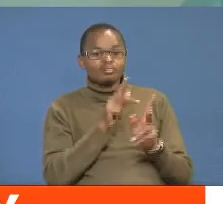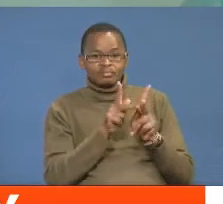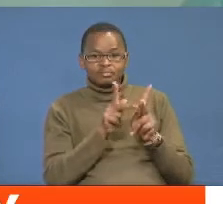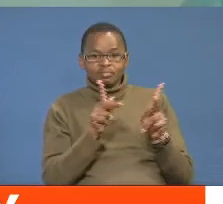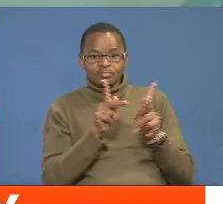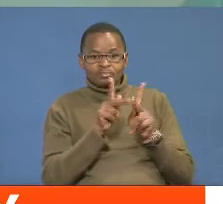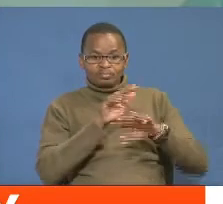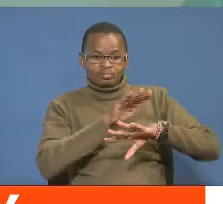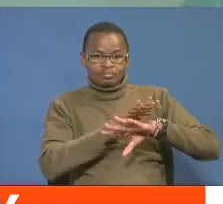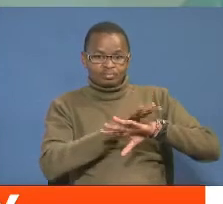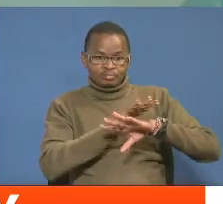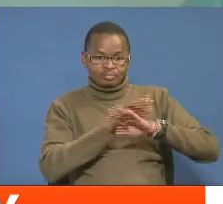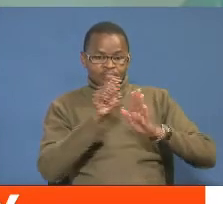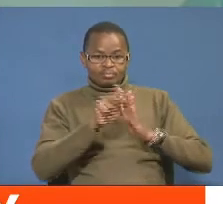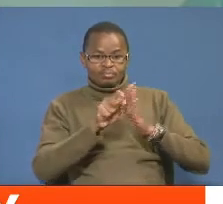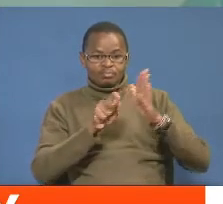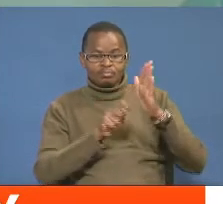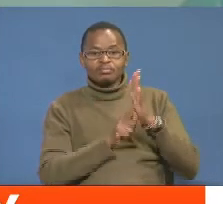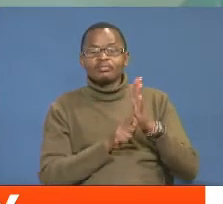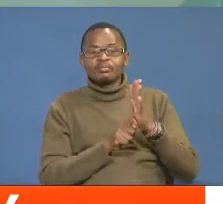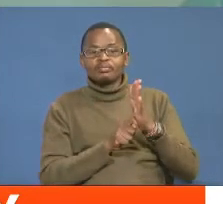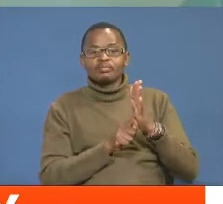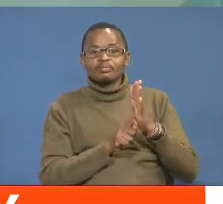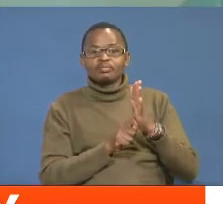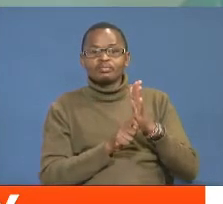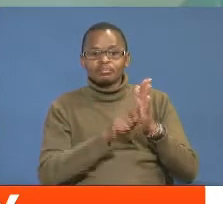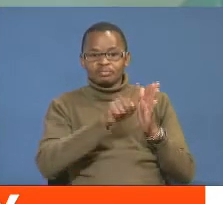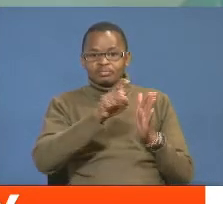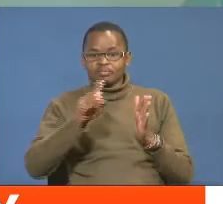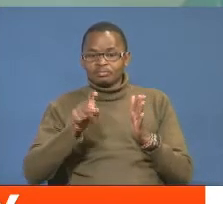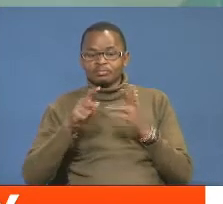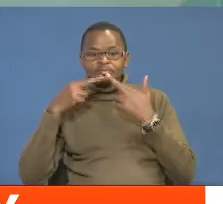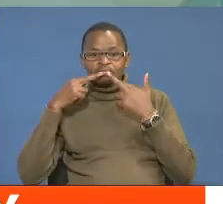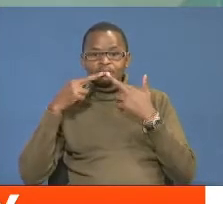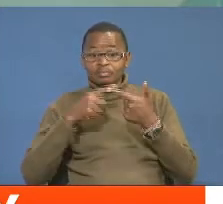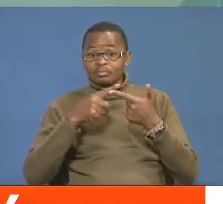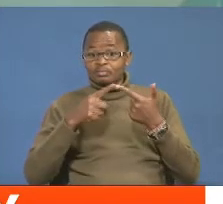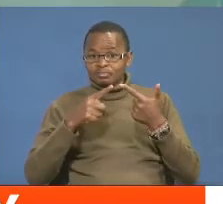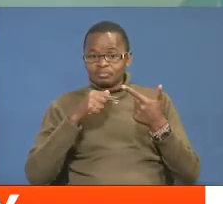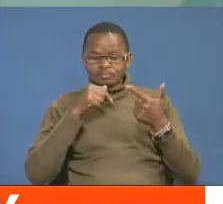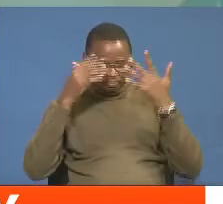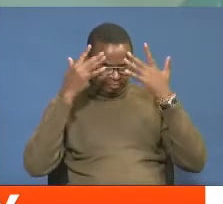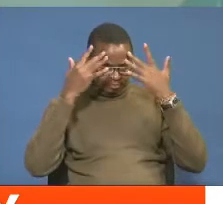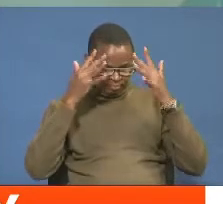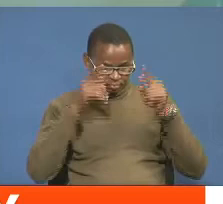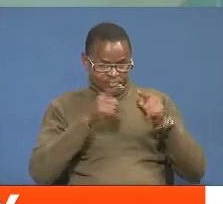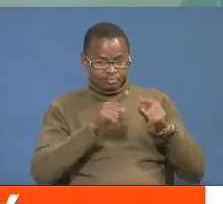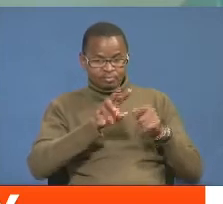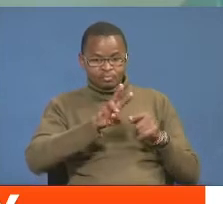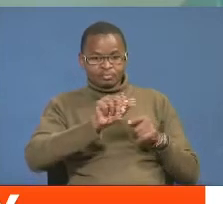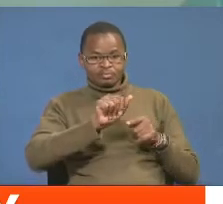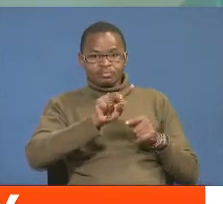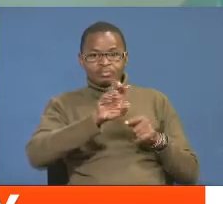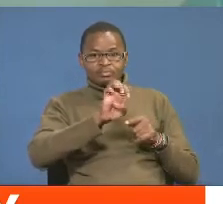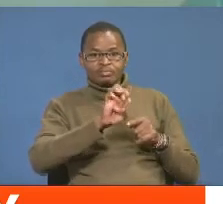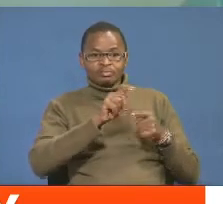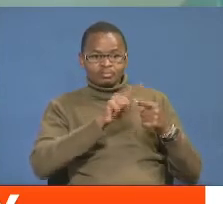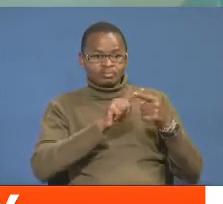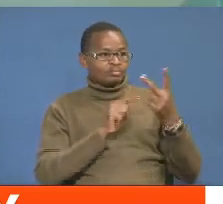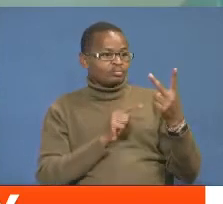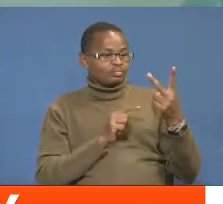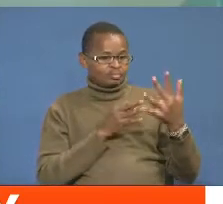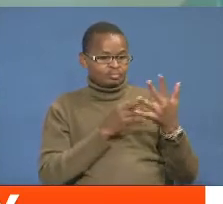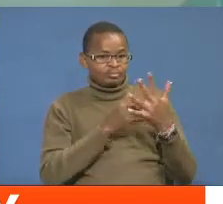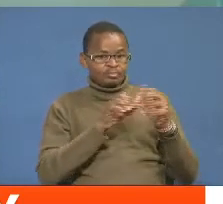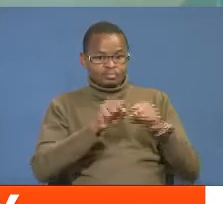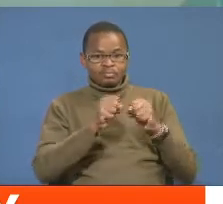very good in terms of vaccine response to that. Mm-hmm. But we don't know. So this third wave, as I mentioned, can be driven by those two